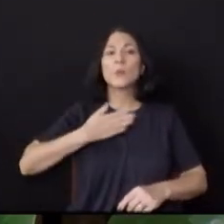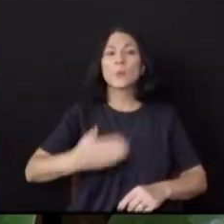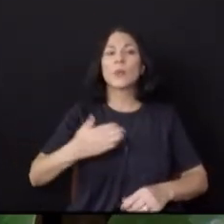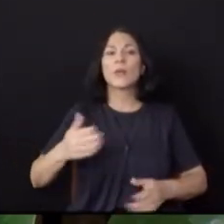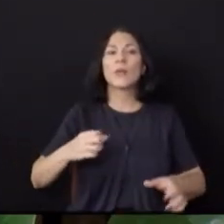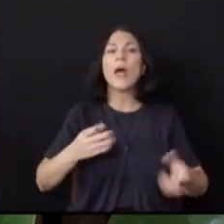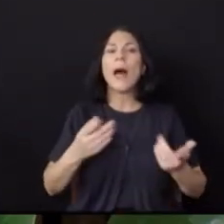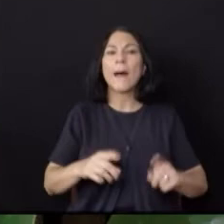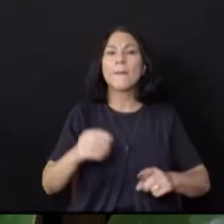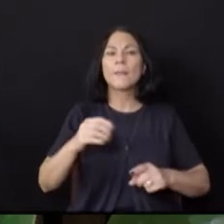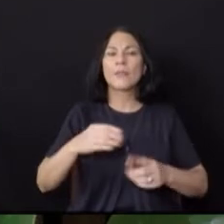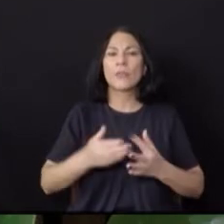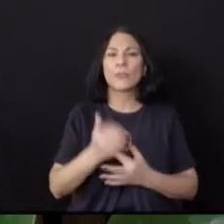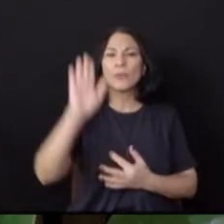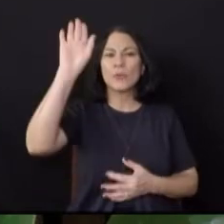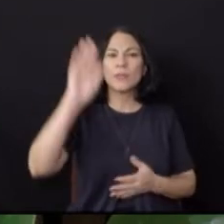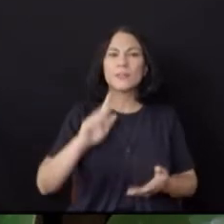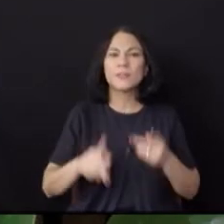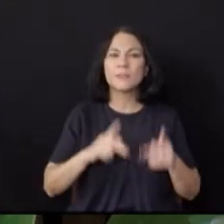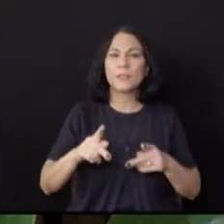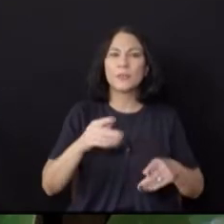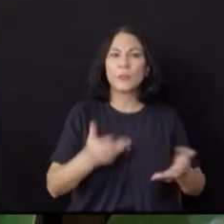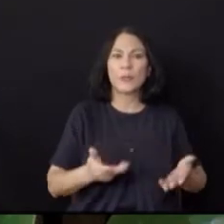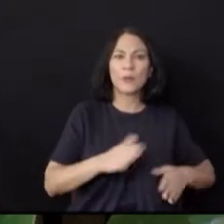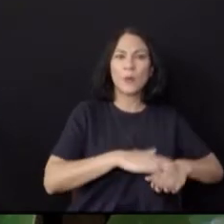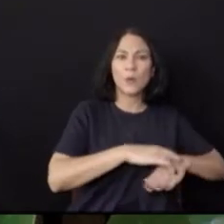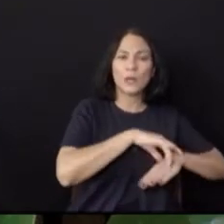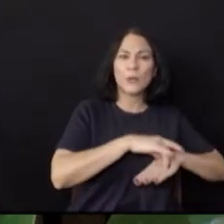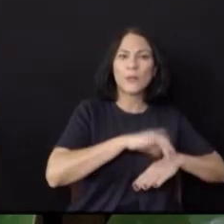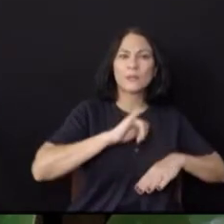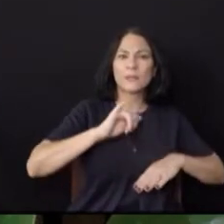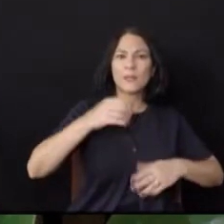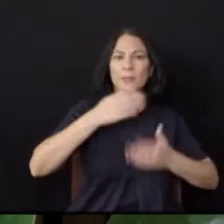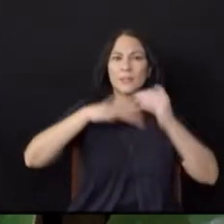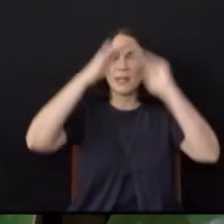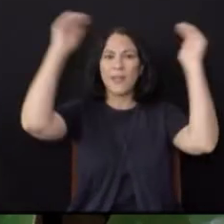earth as it is in heaven.